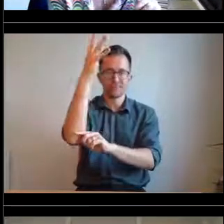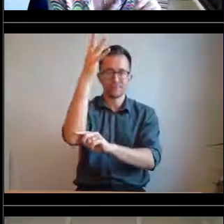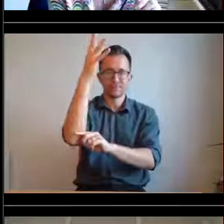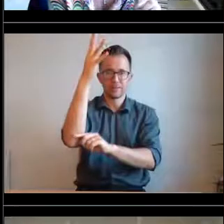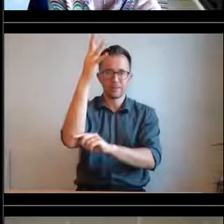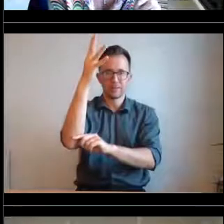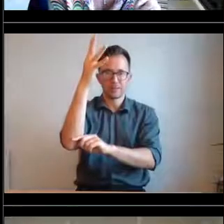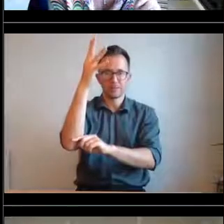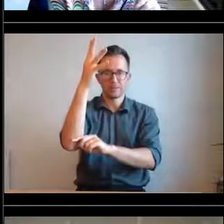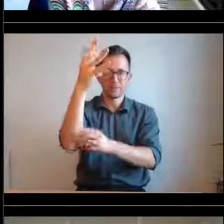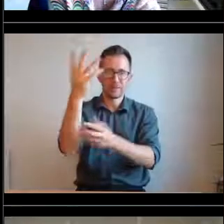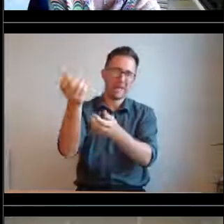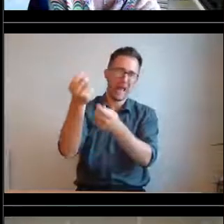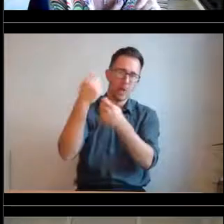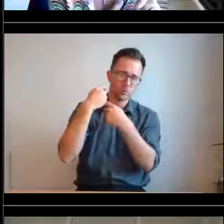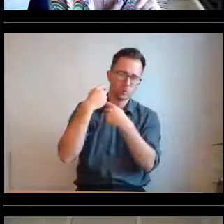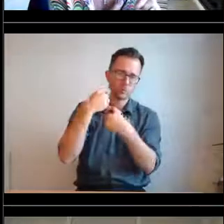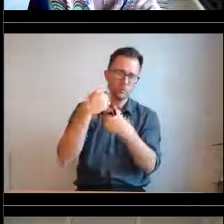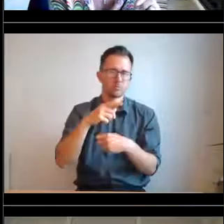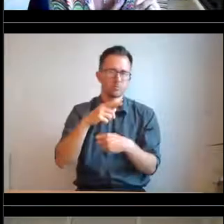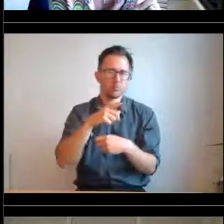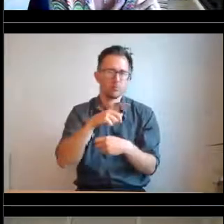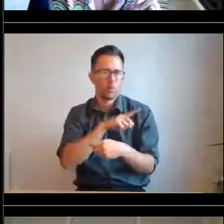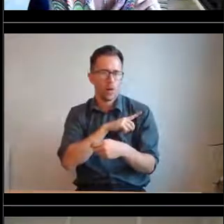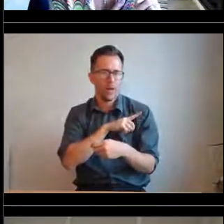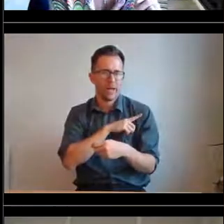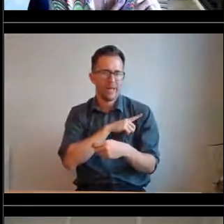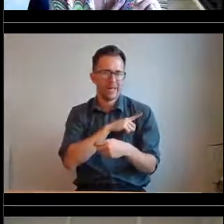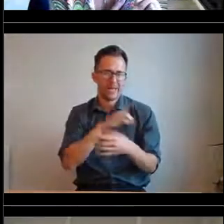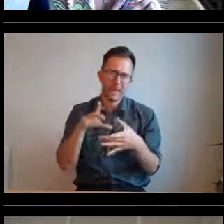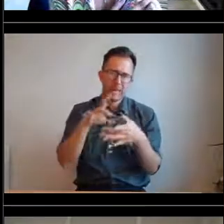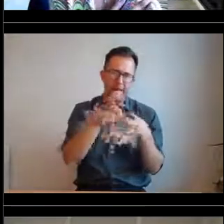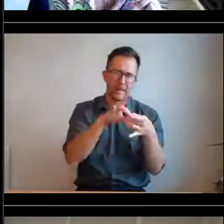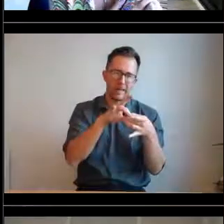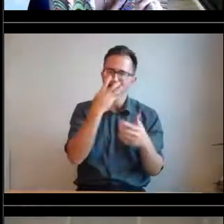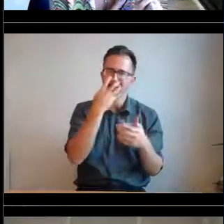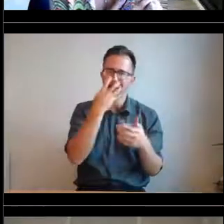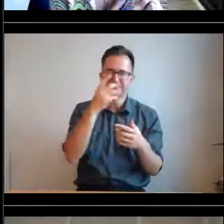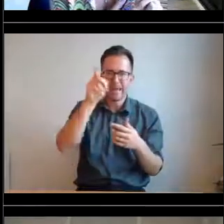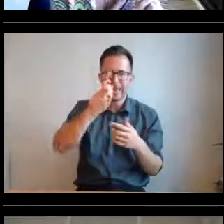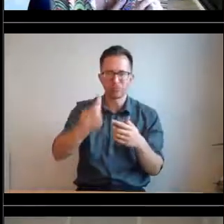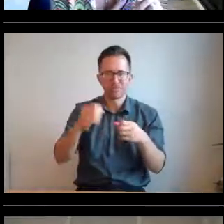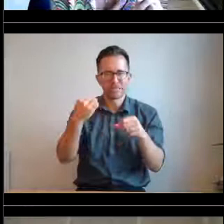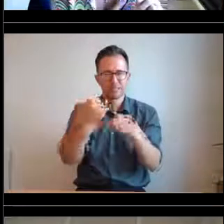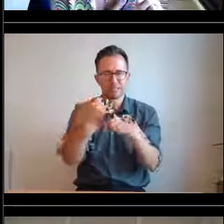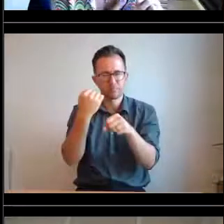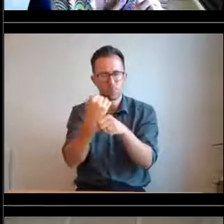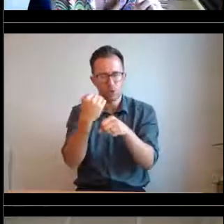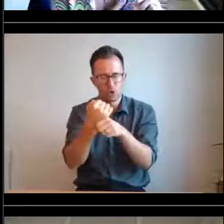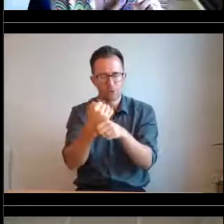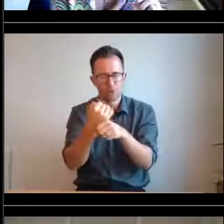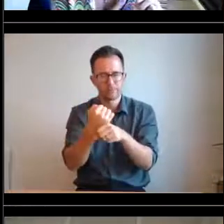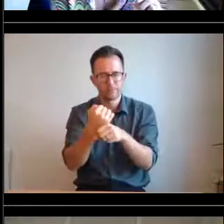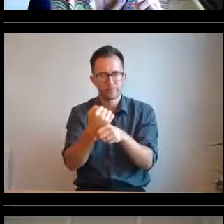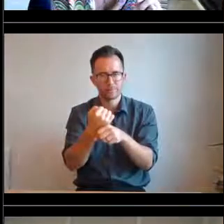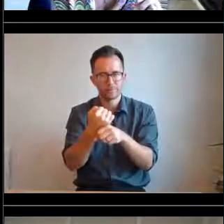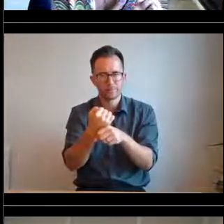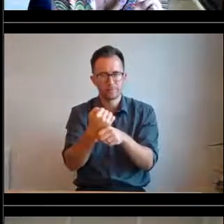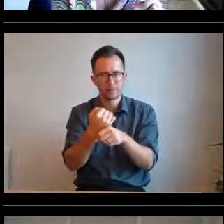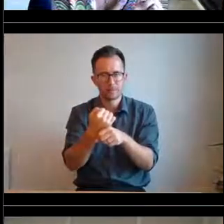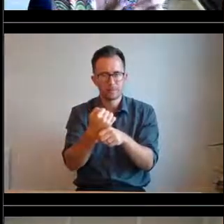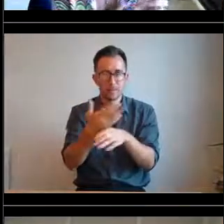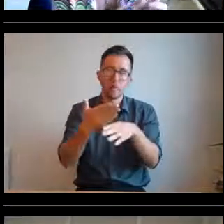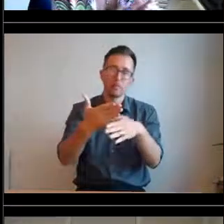verge there, and it's because of the utility diversion route through there. We had a supplementary consultation. We had